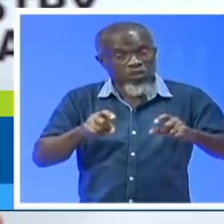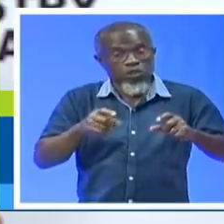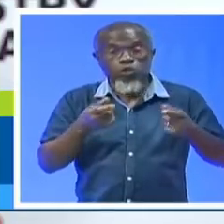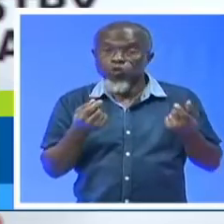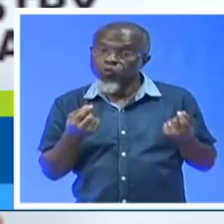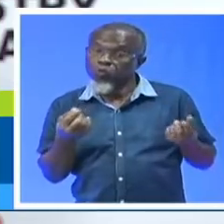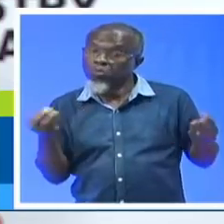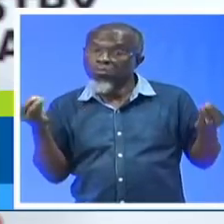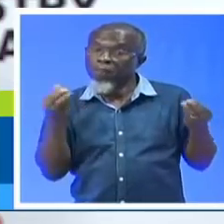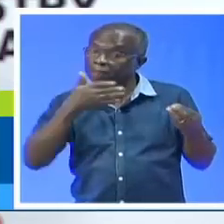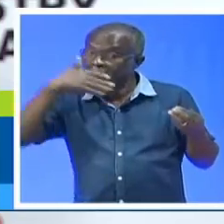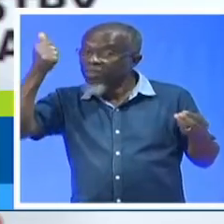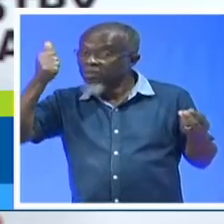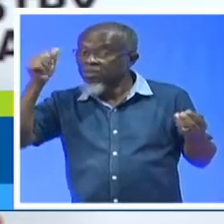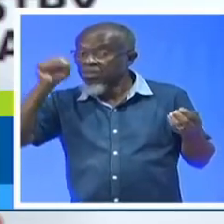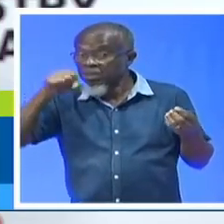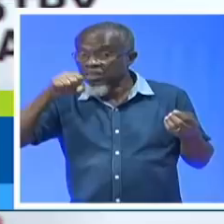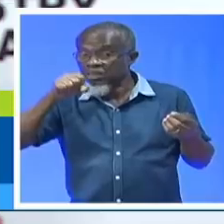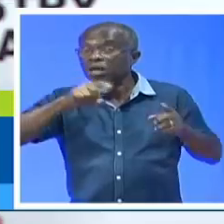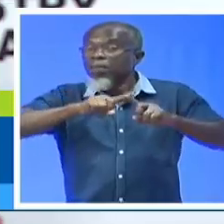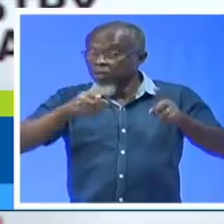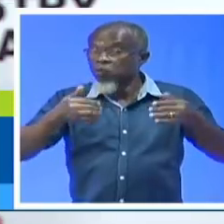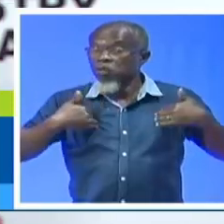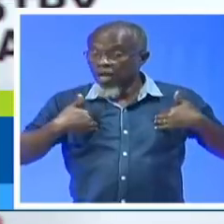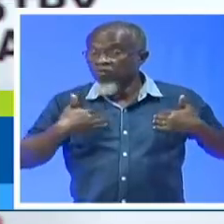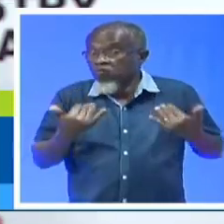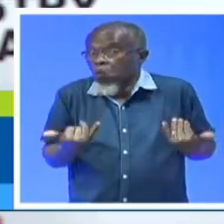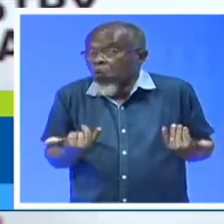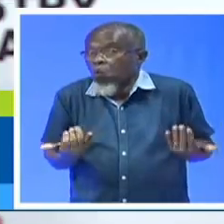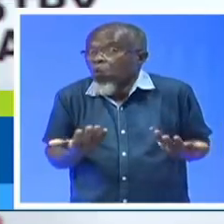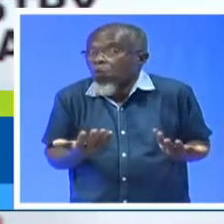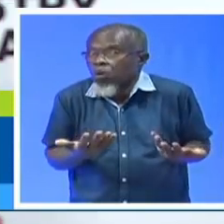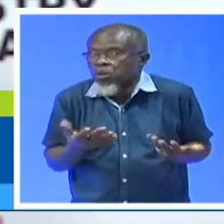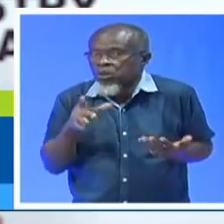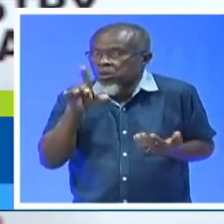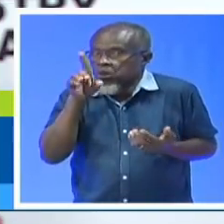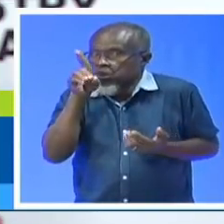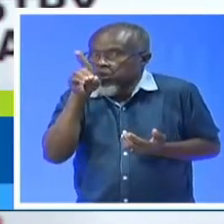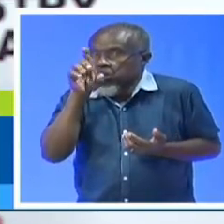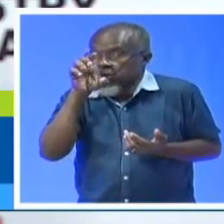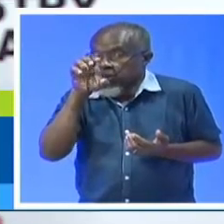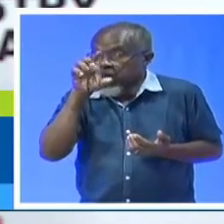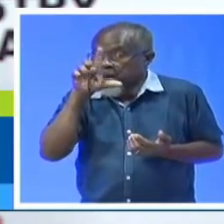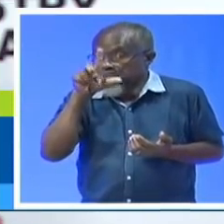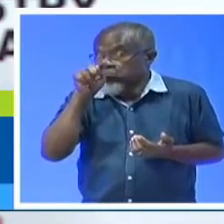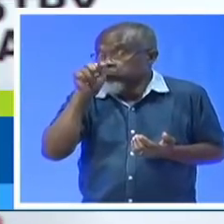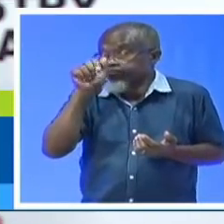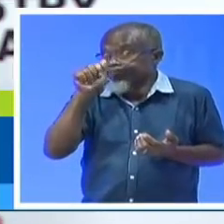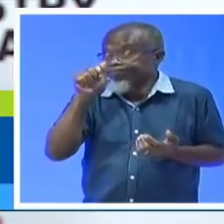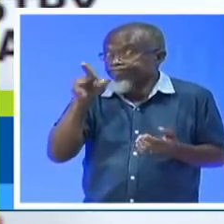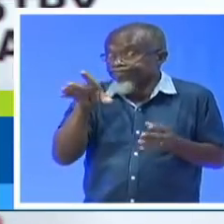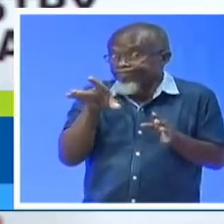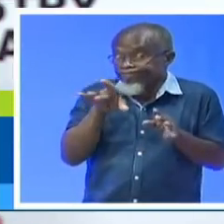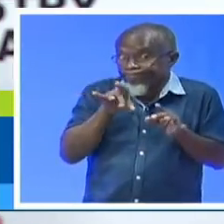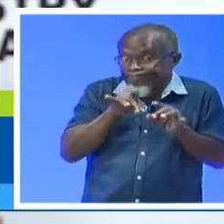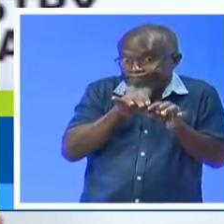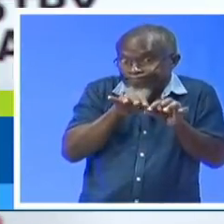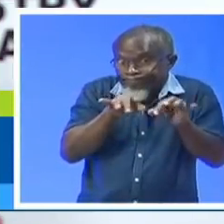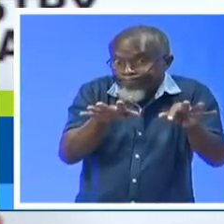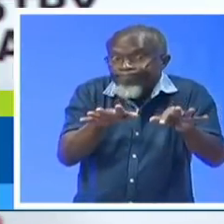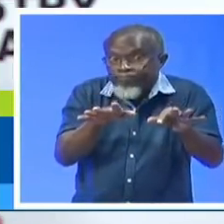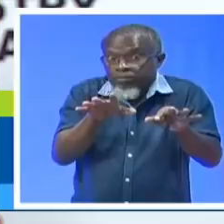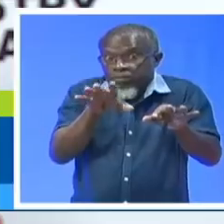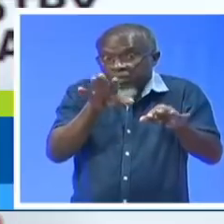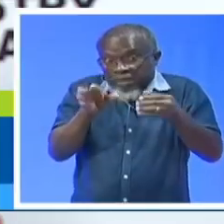However, we do have the Delta strain to contend with, which is infinitely more